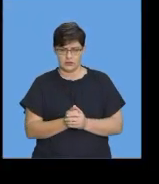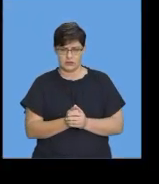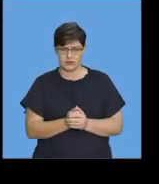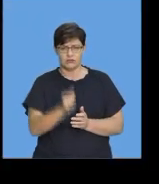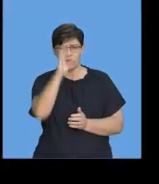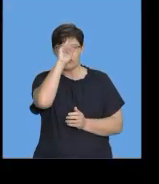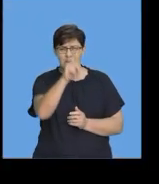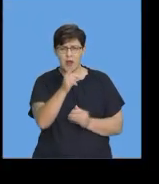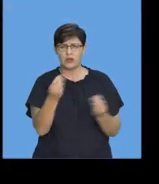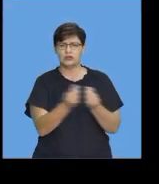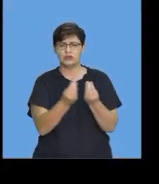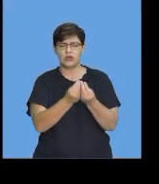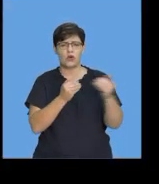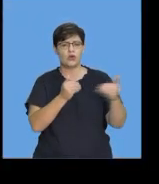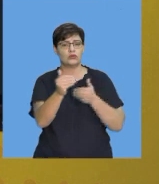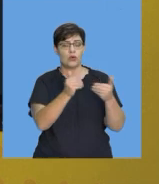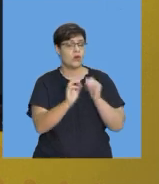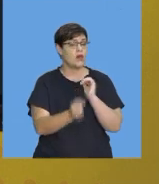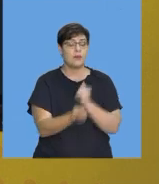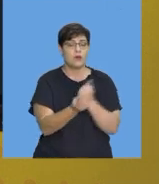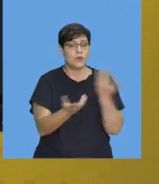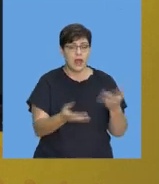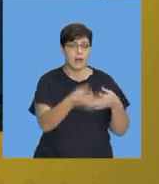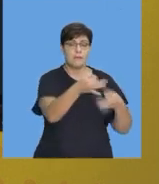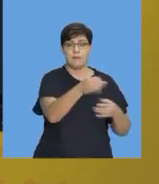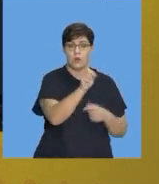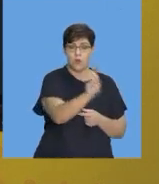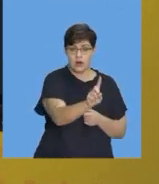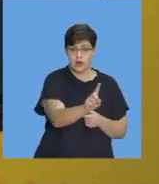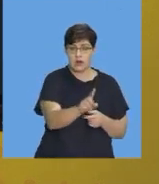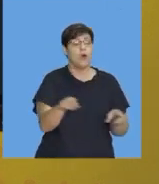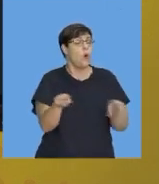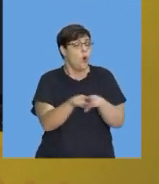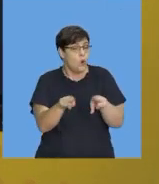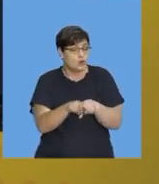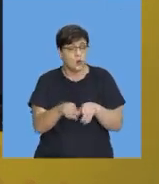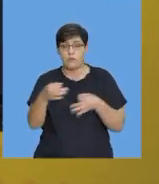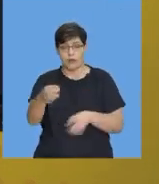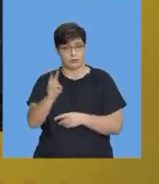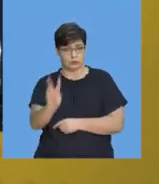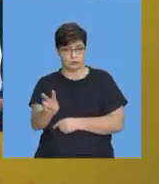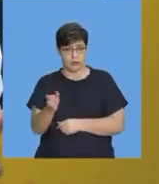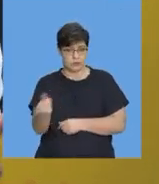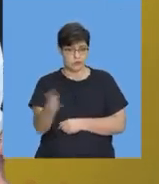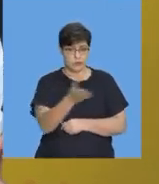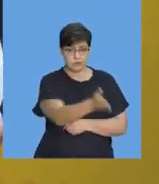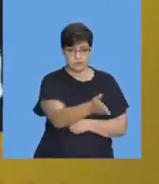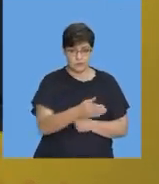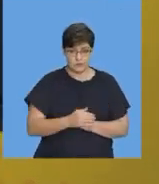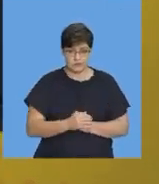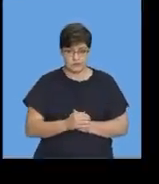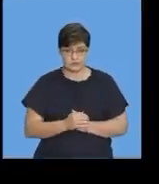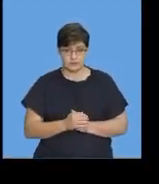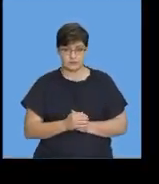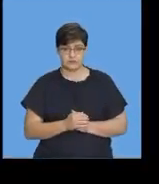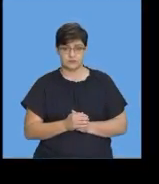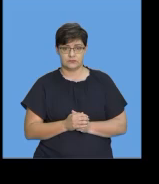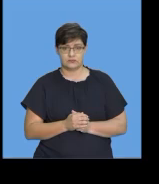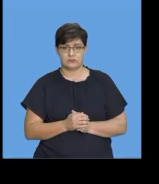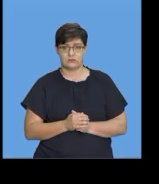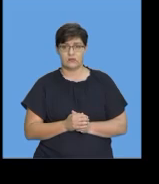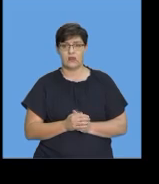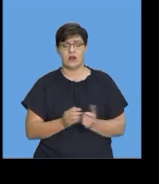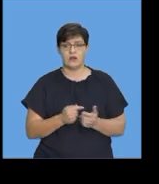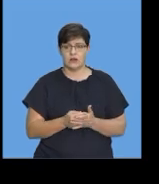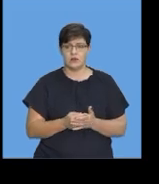right? Again, remember, stock control could appear in paper 1 and it could also appear in paper 2. Then we're going to look at